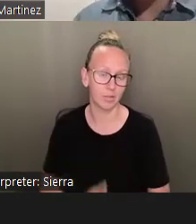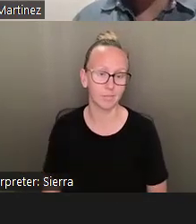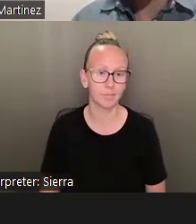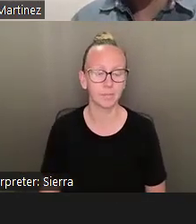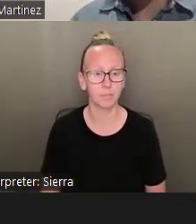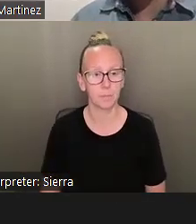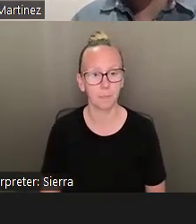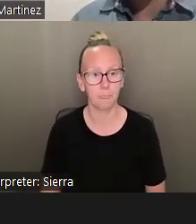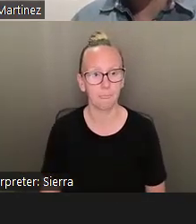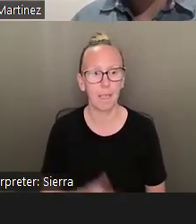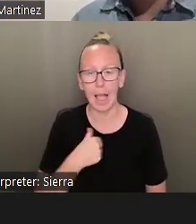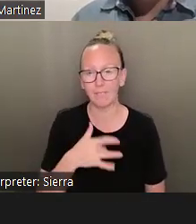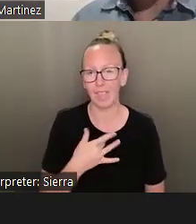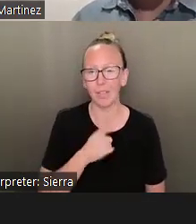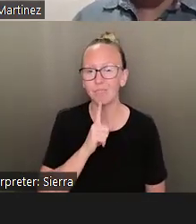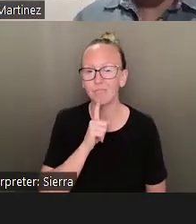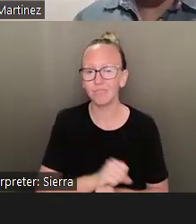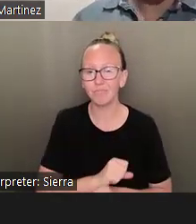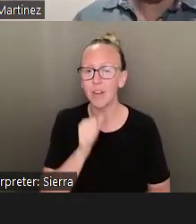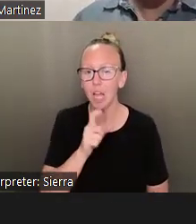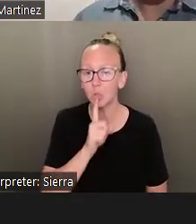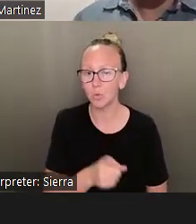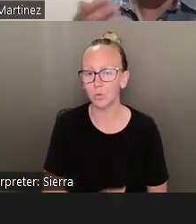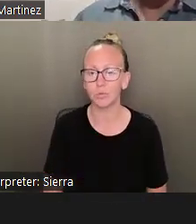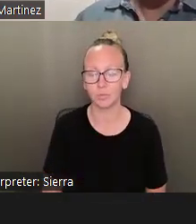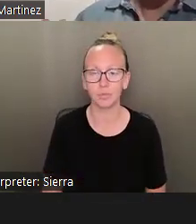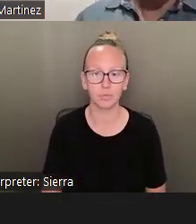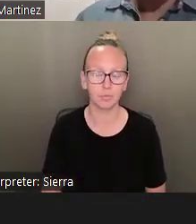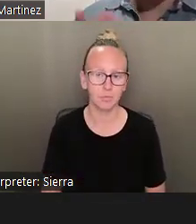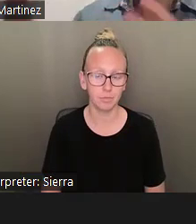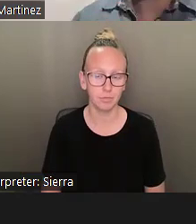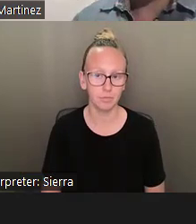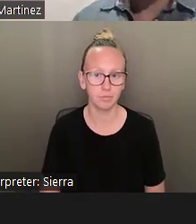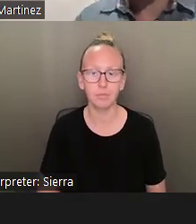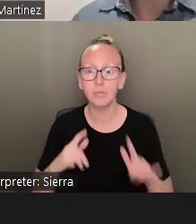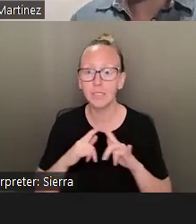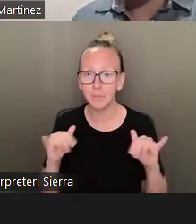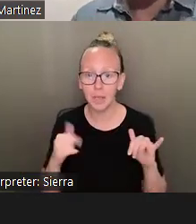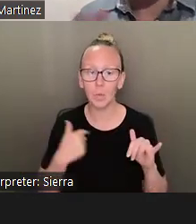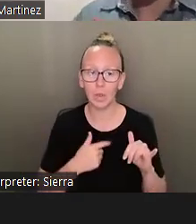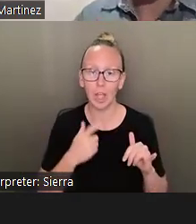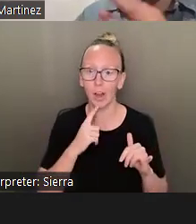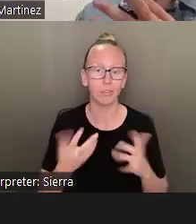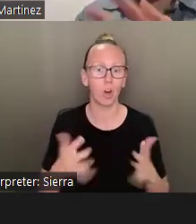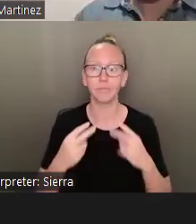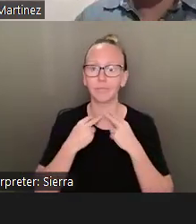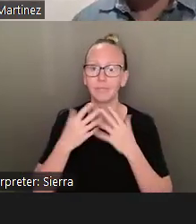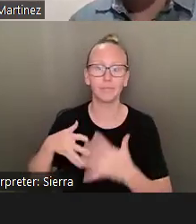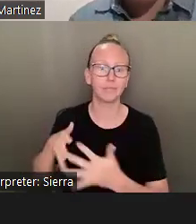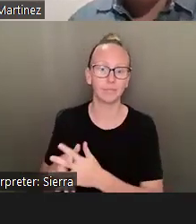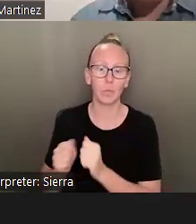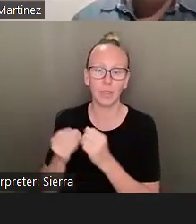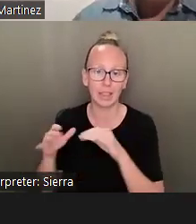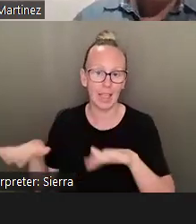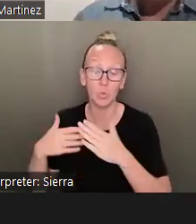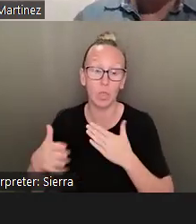And I just don't think that's true. And and we're also inevitably entangled with the land already, whether we want to acknowledge it or